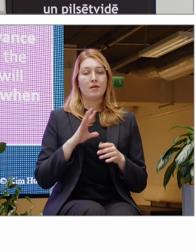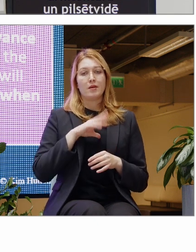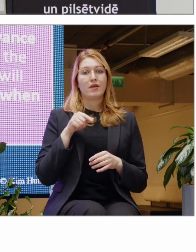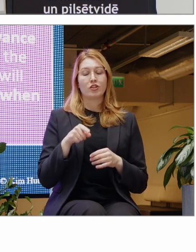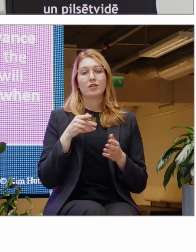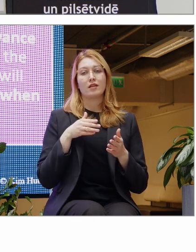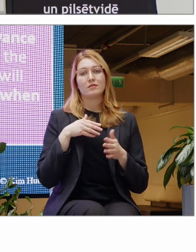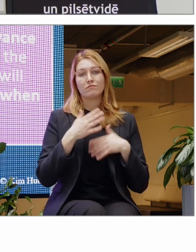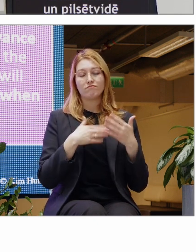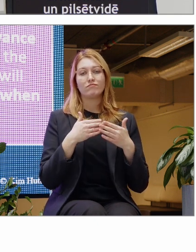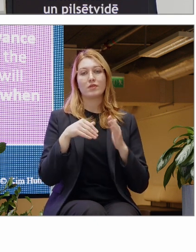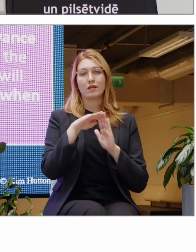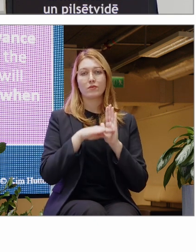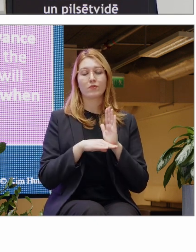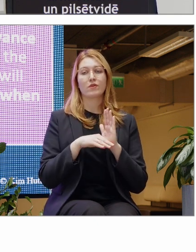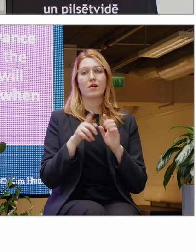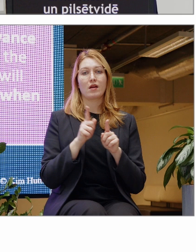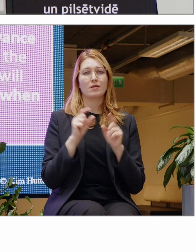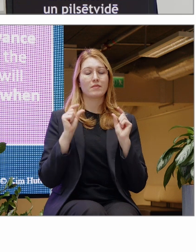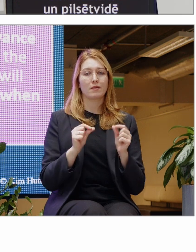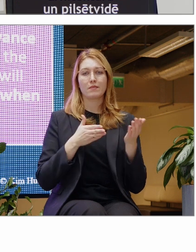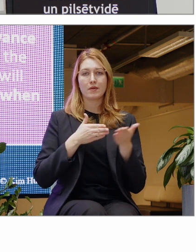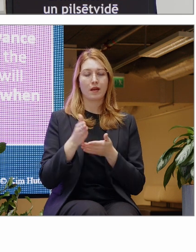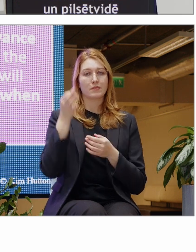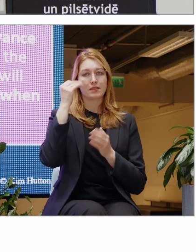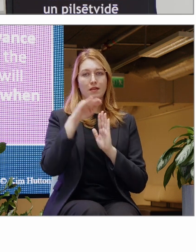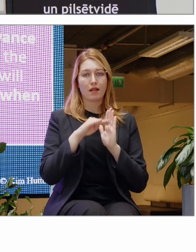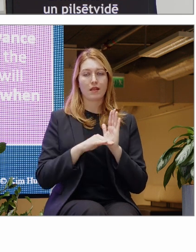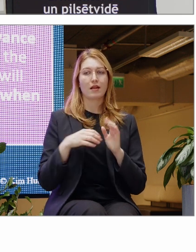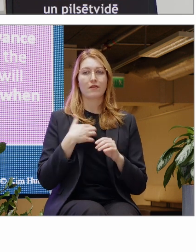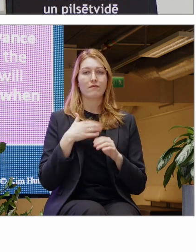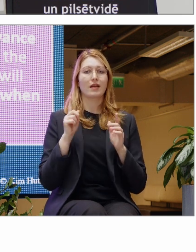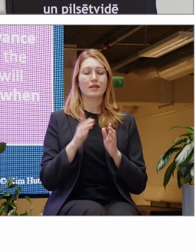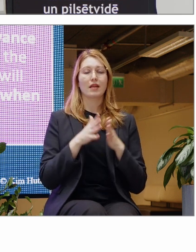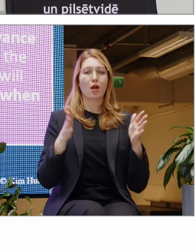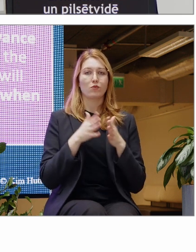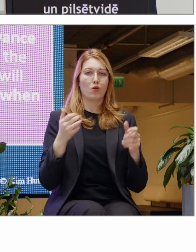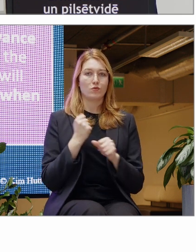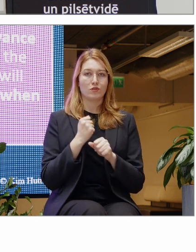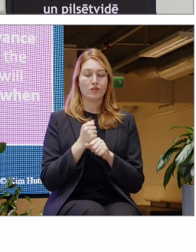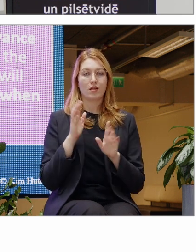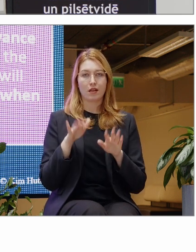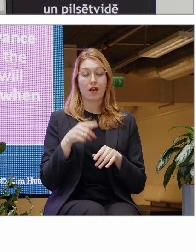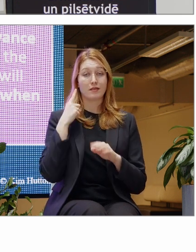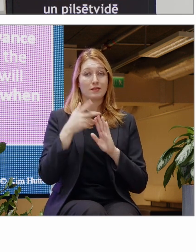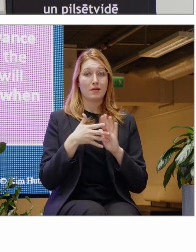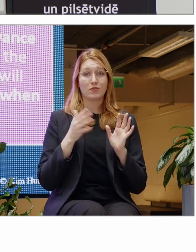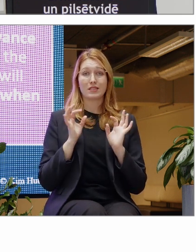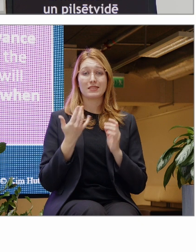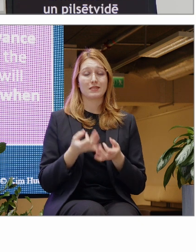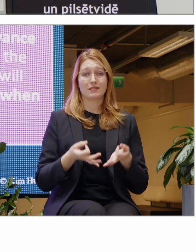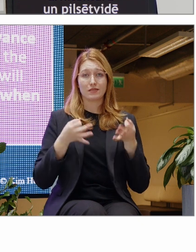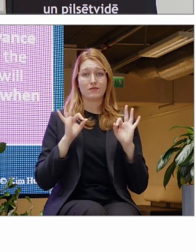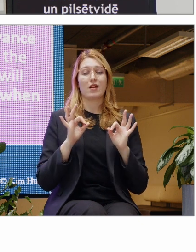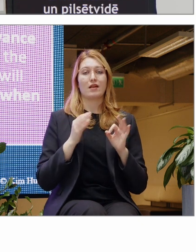intervention, the building regulations offer only the minimal accessible standard. We need to do so much more. It makes you realise how important your